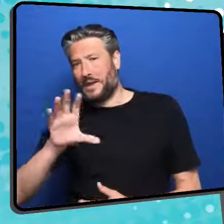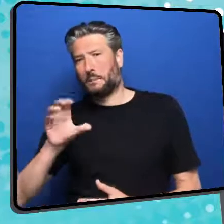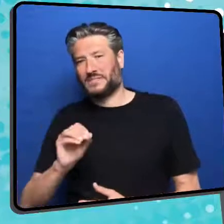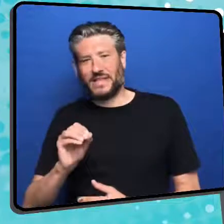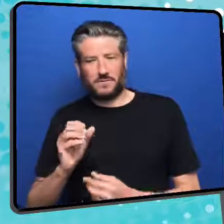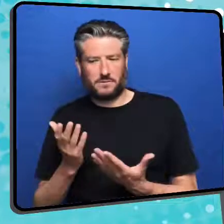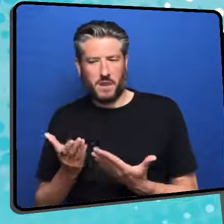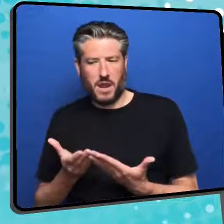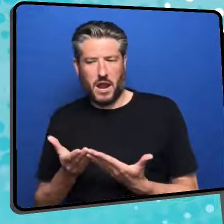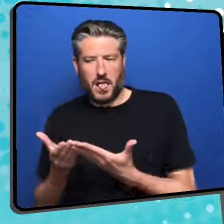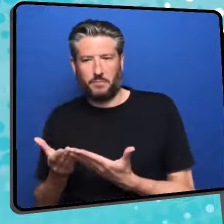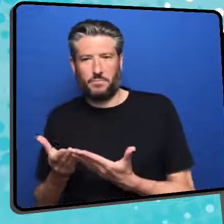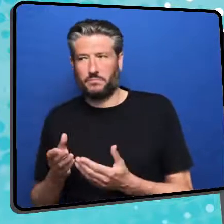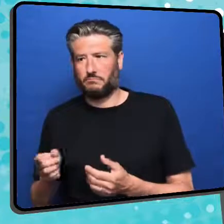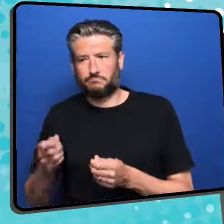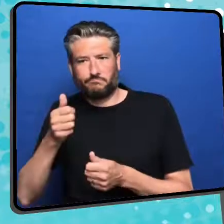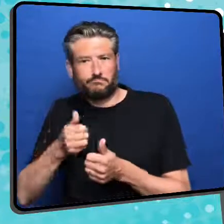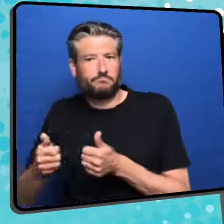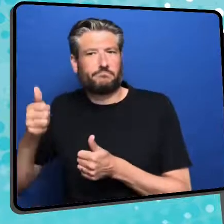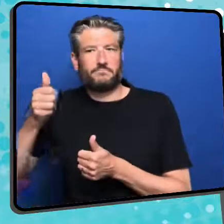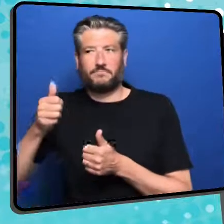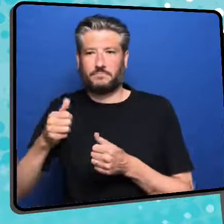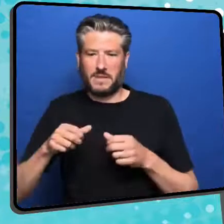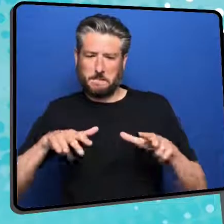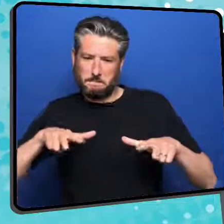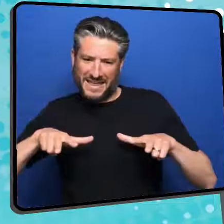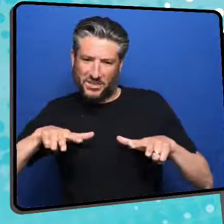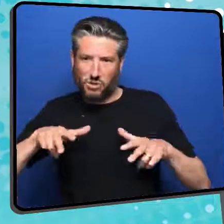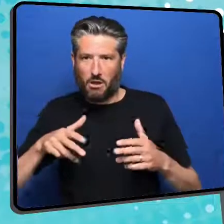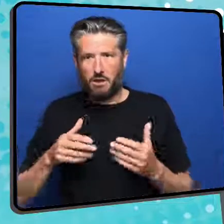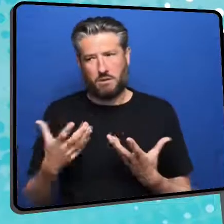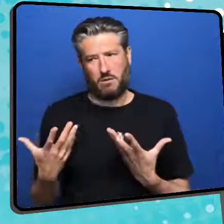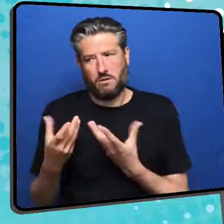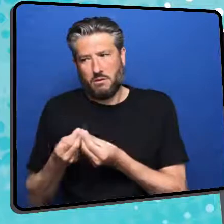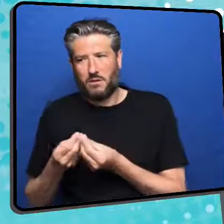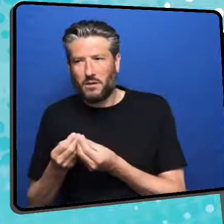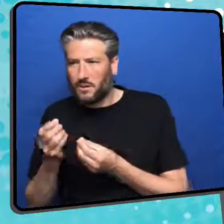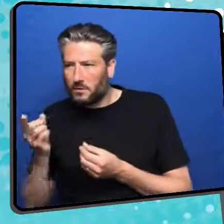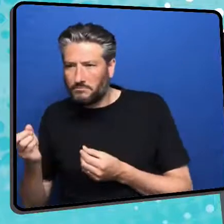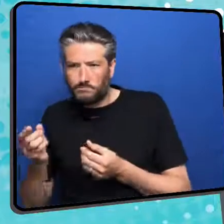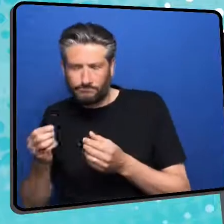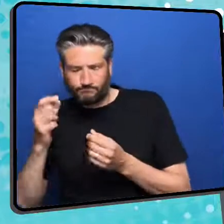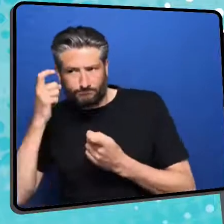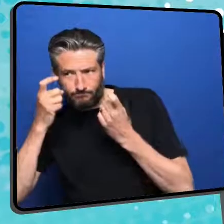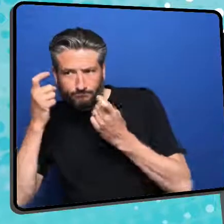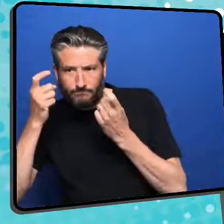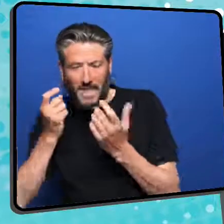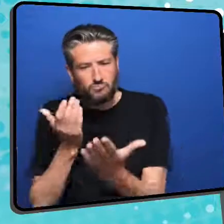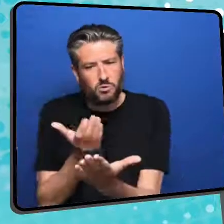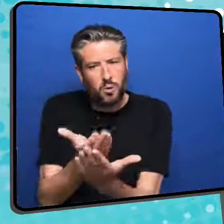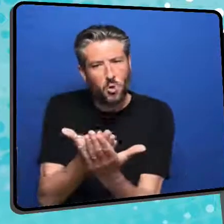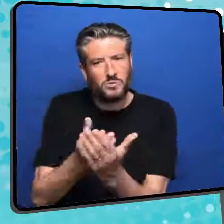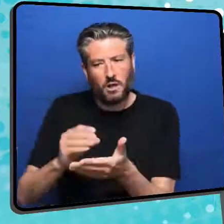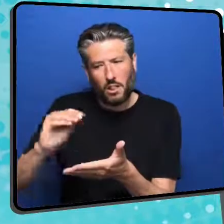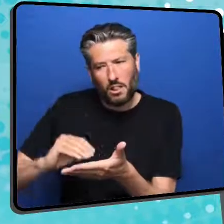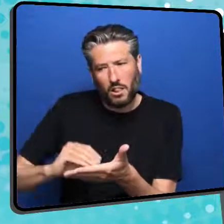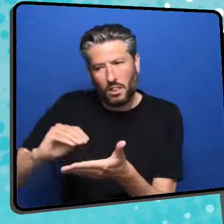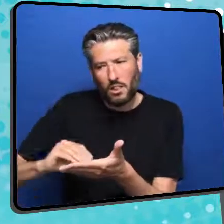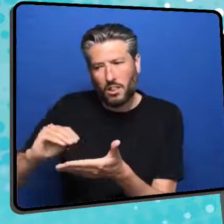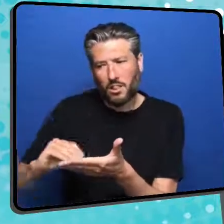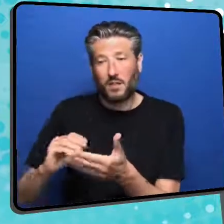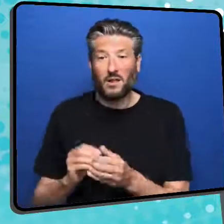helping the management partners with putting in proposals, let's say. Yeah. So that would be a typical day in my life.